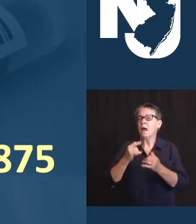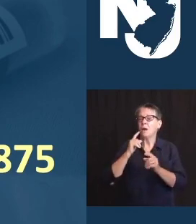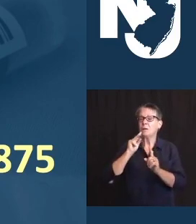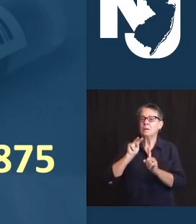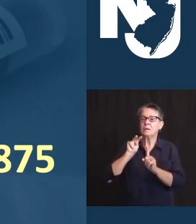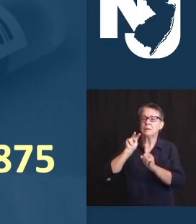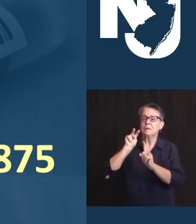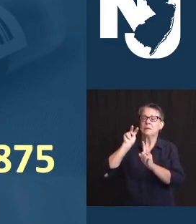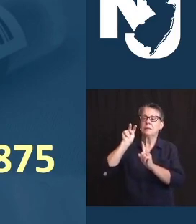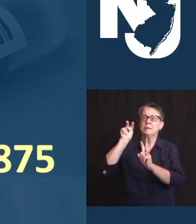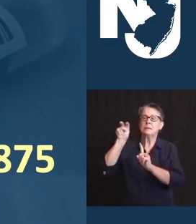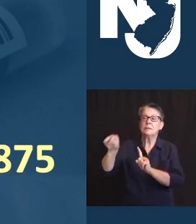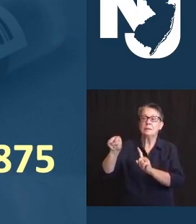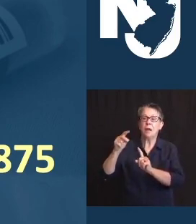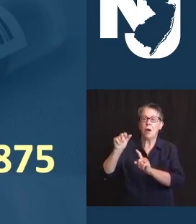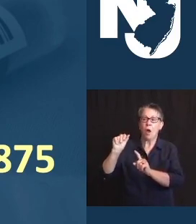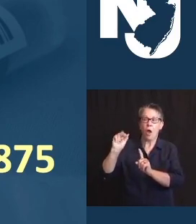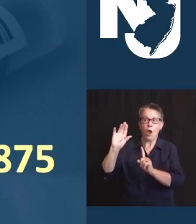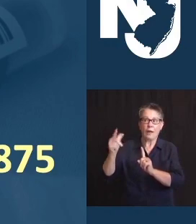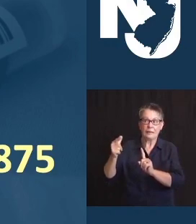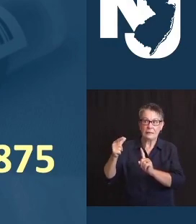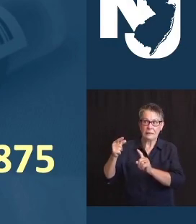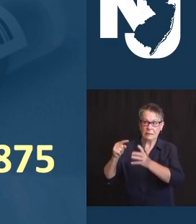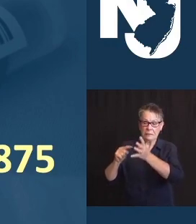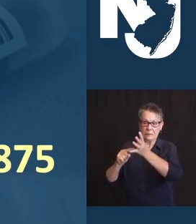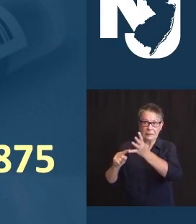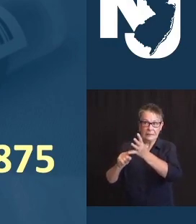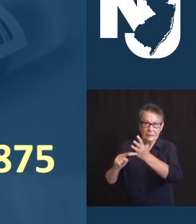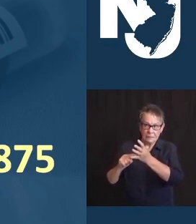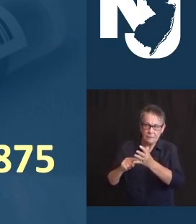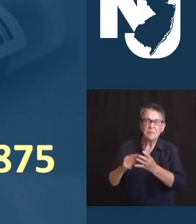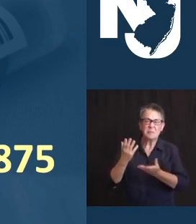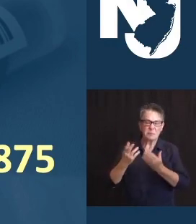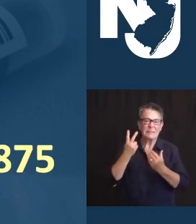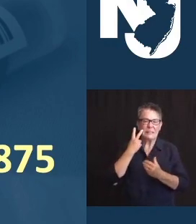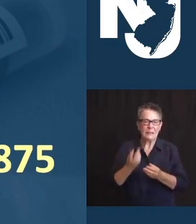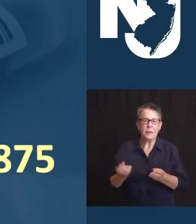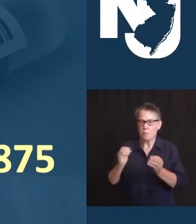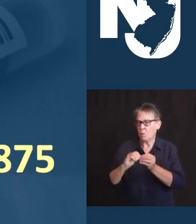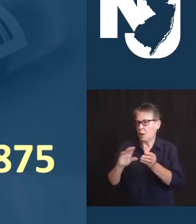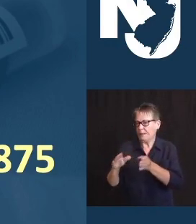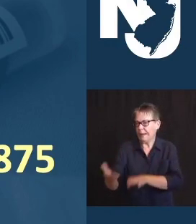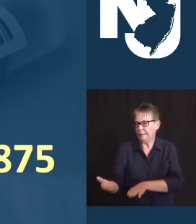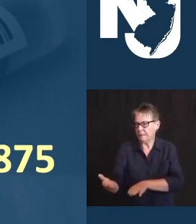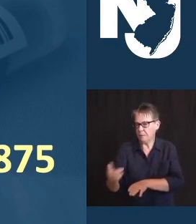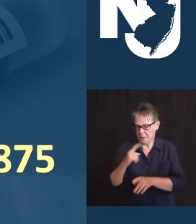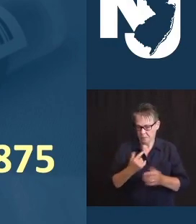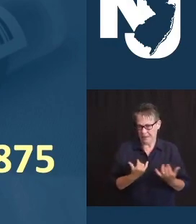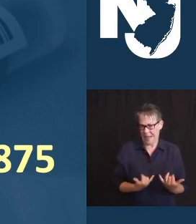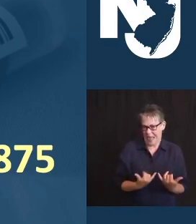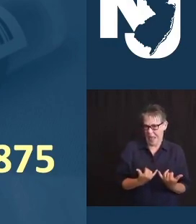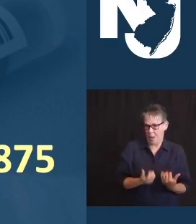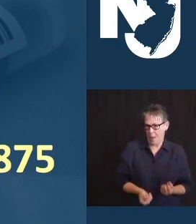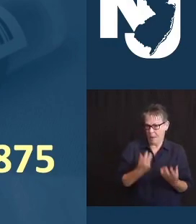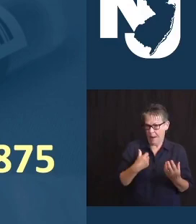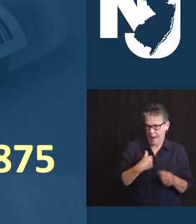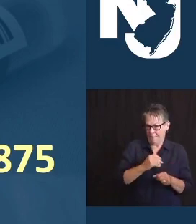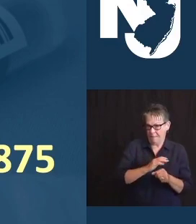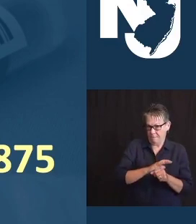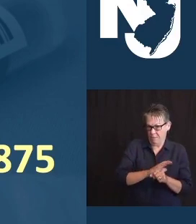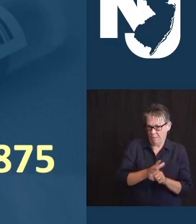about 350 a day of positive cases. This past week, 550 a day of positive